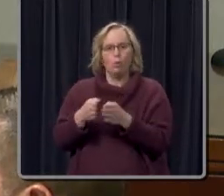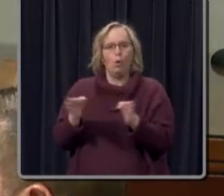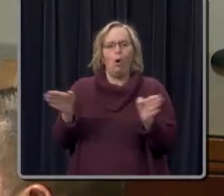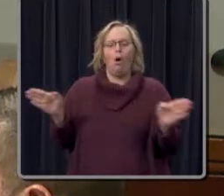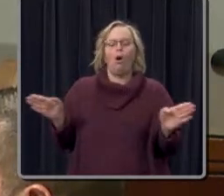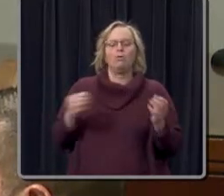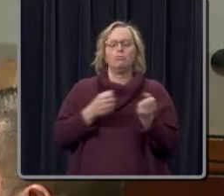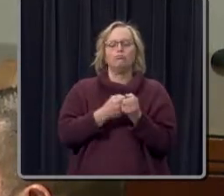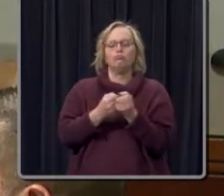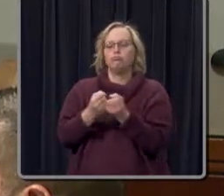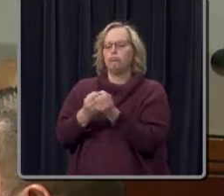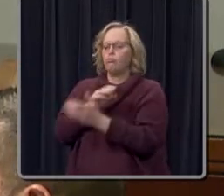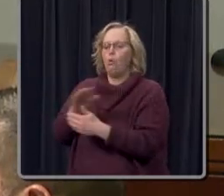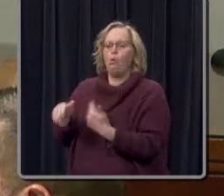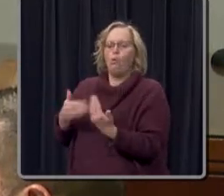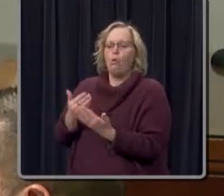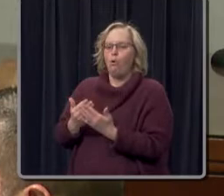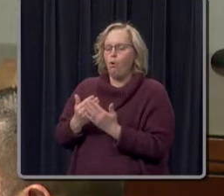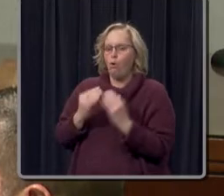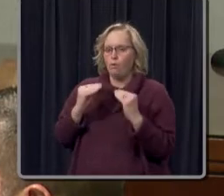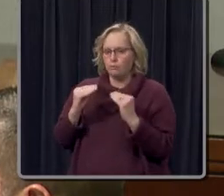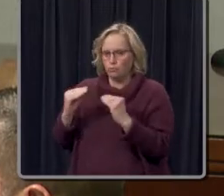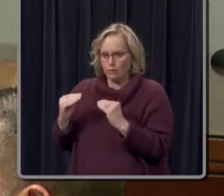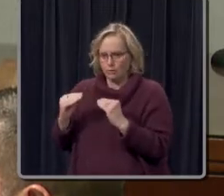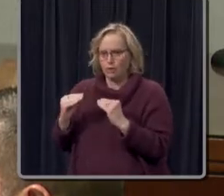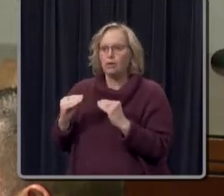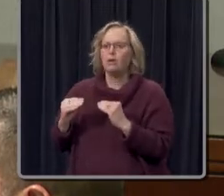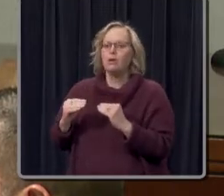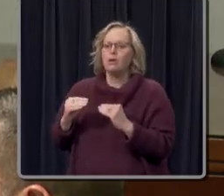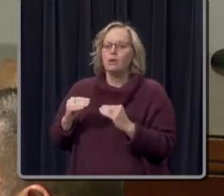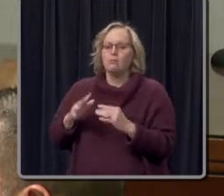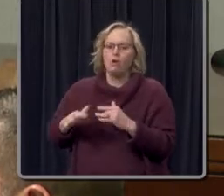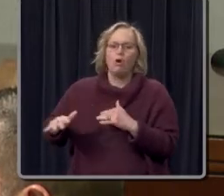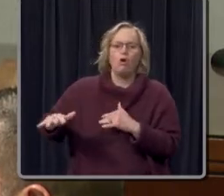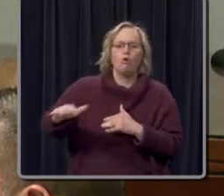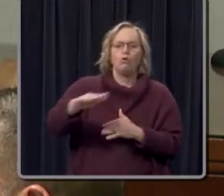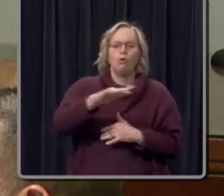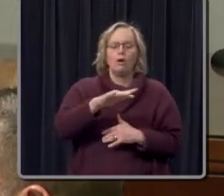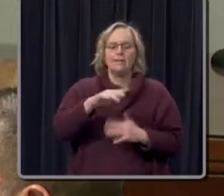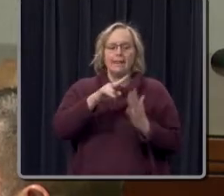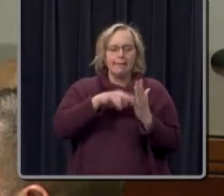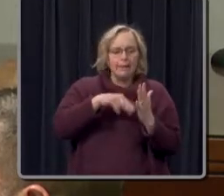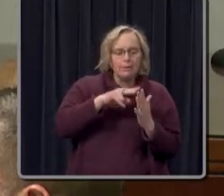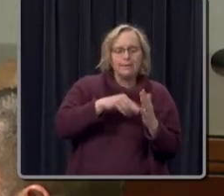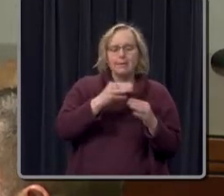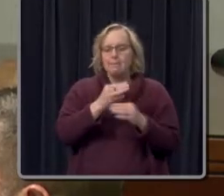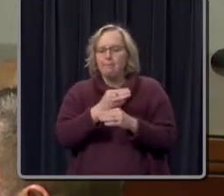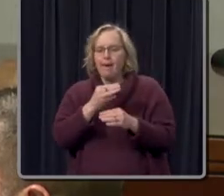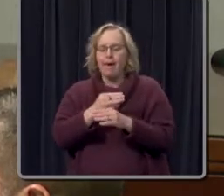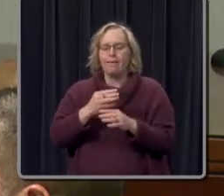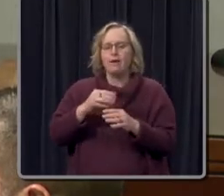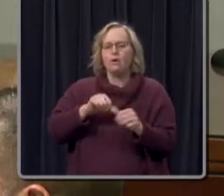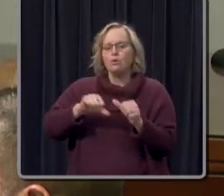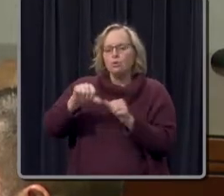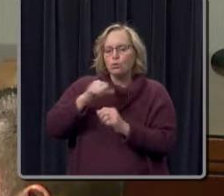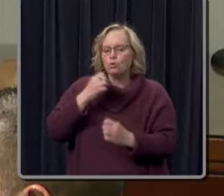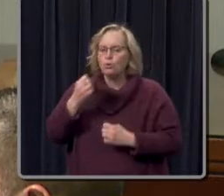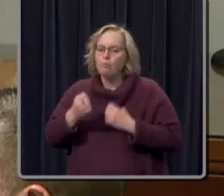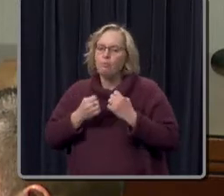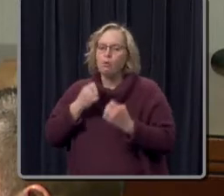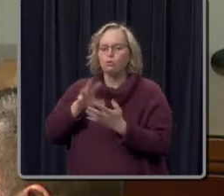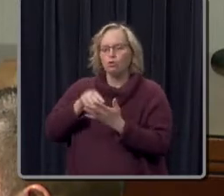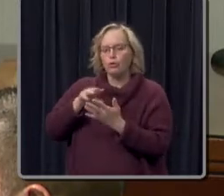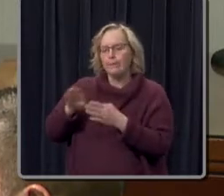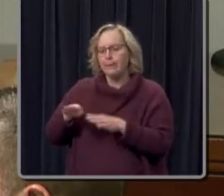supports all of our instruction across literacy, math, and social emotional learning and behavior. And like Julie